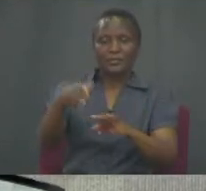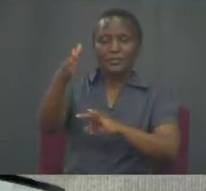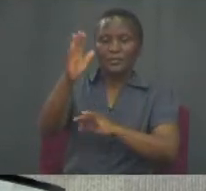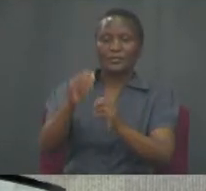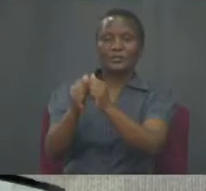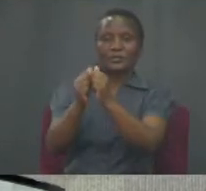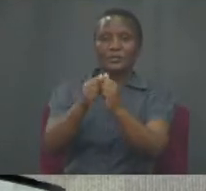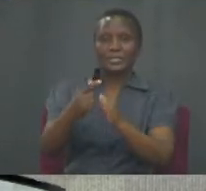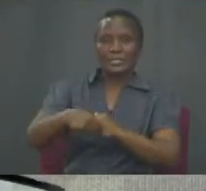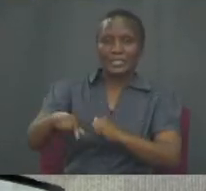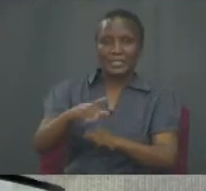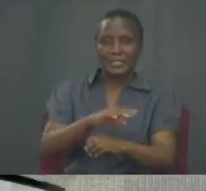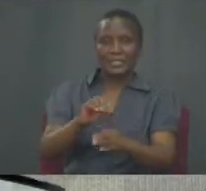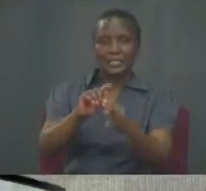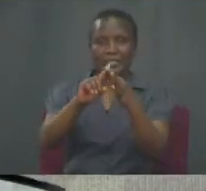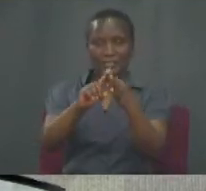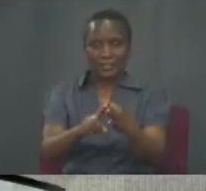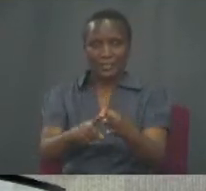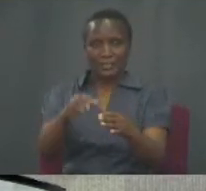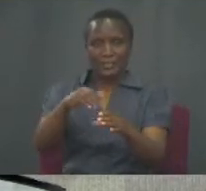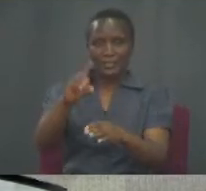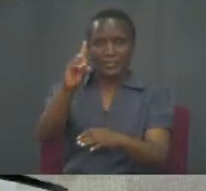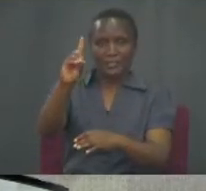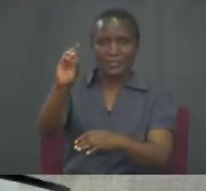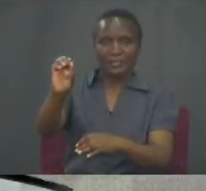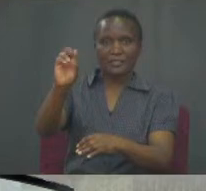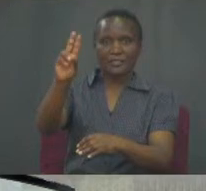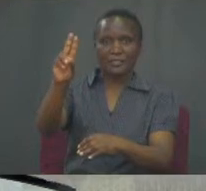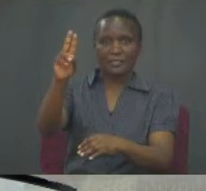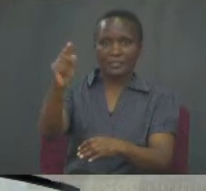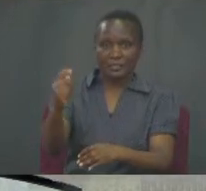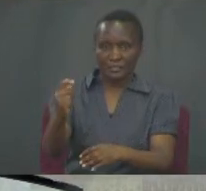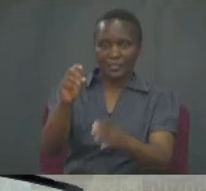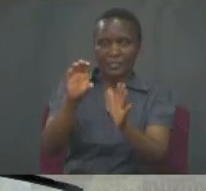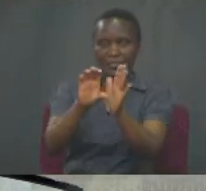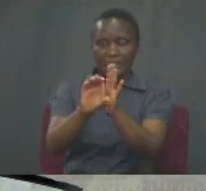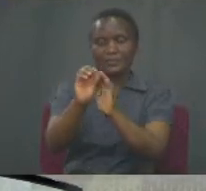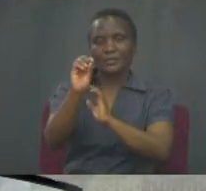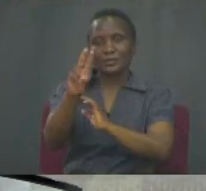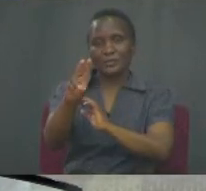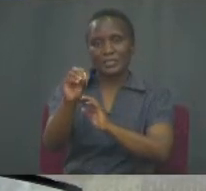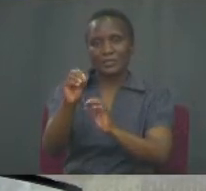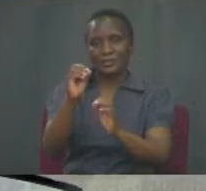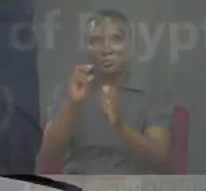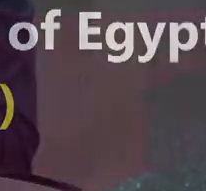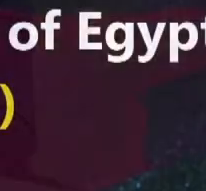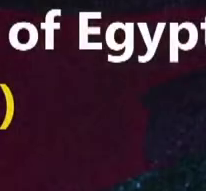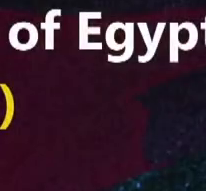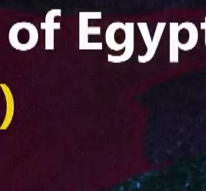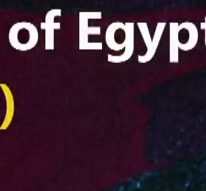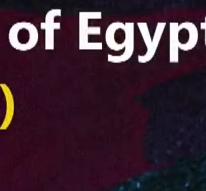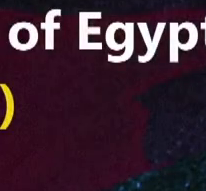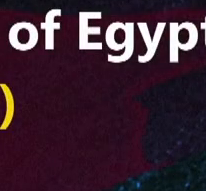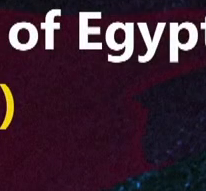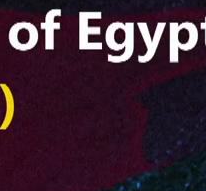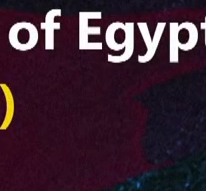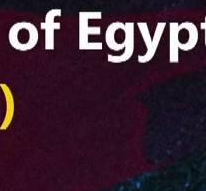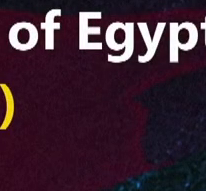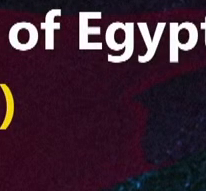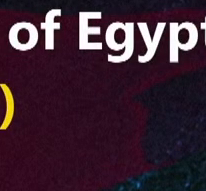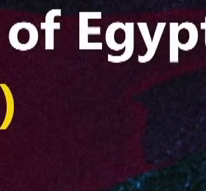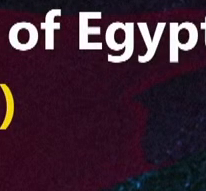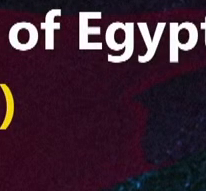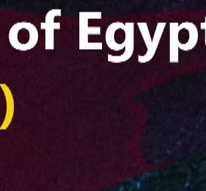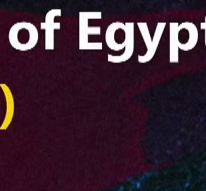what does the Bible say? Deuteronomy chapter 20, verse 1 to 4. When you go out to battle against your